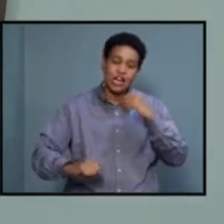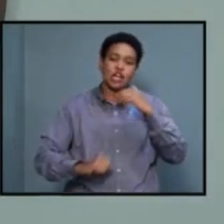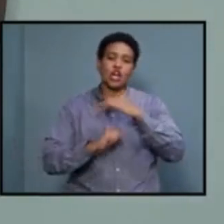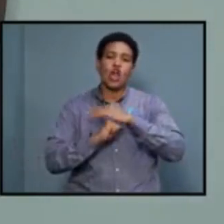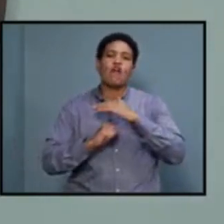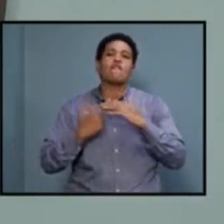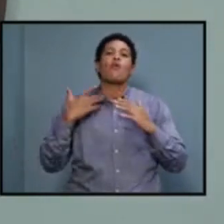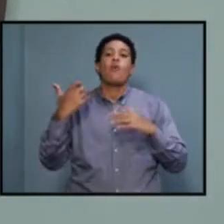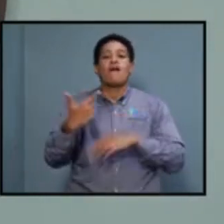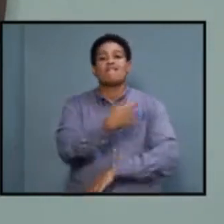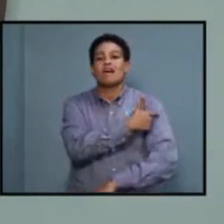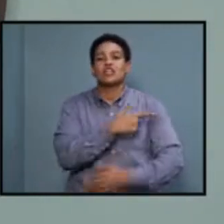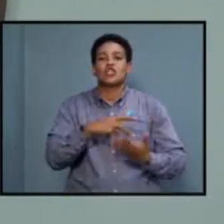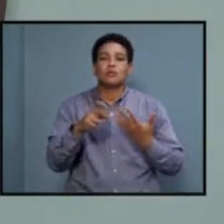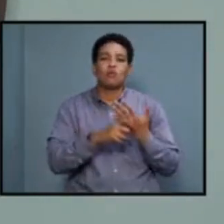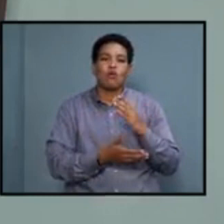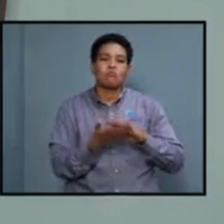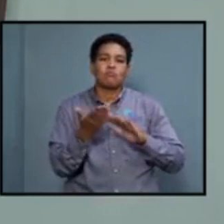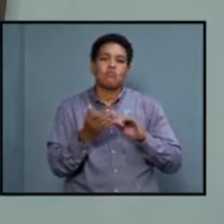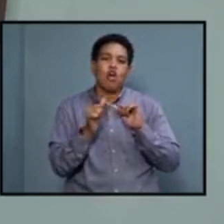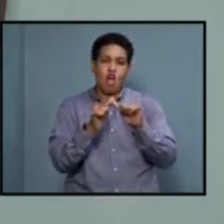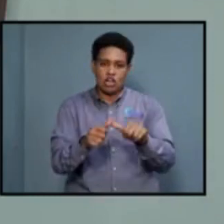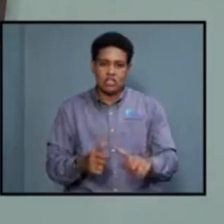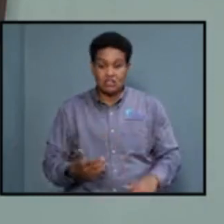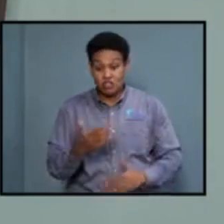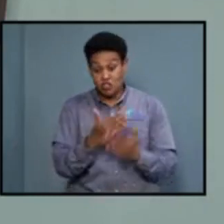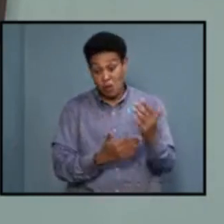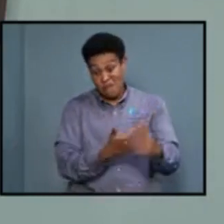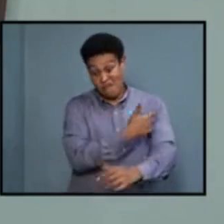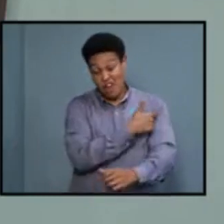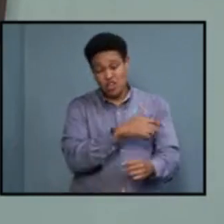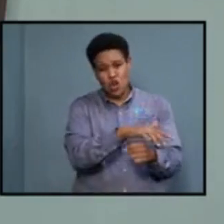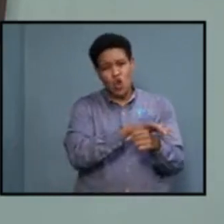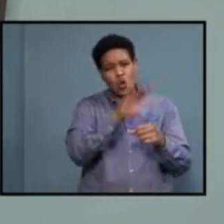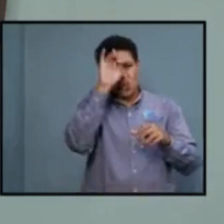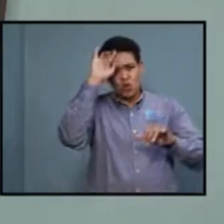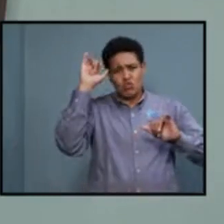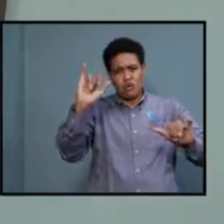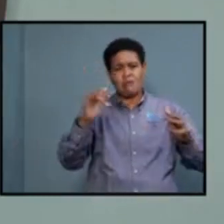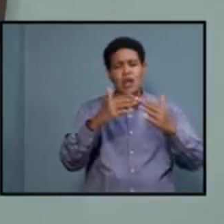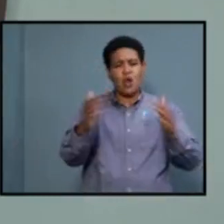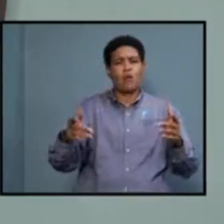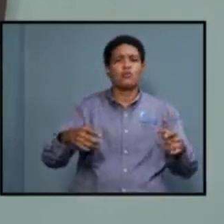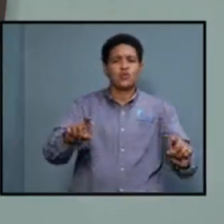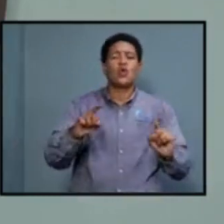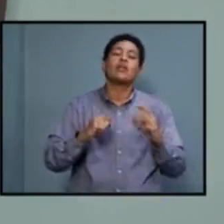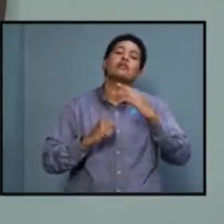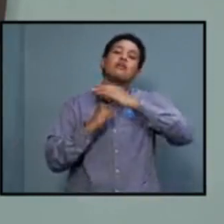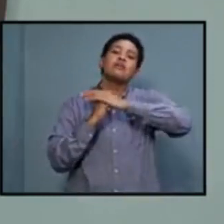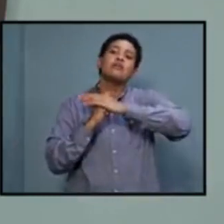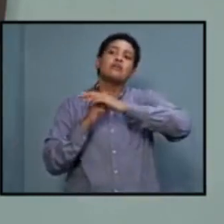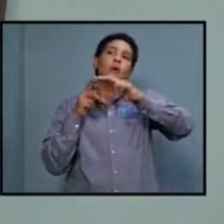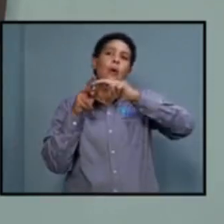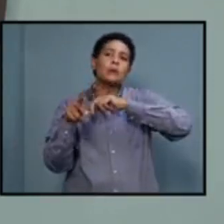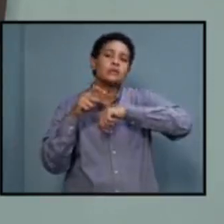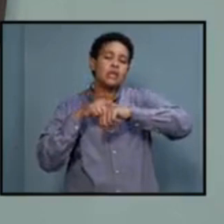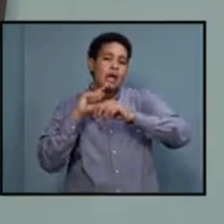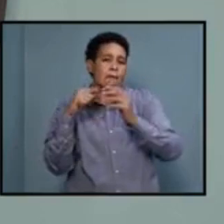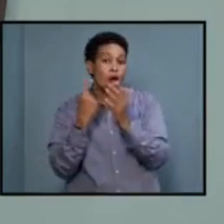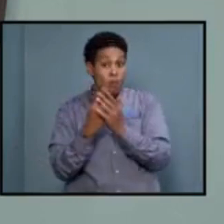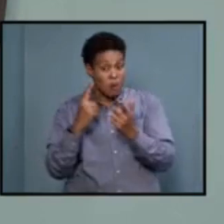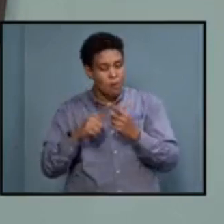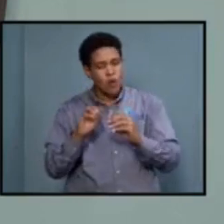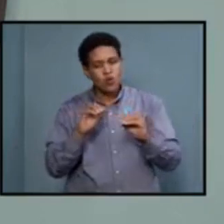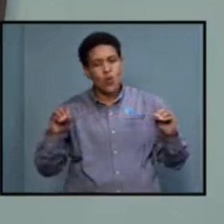program to continue certain vaccination sites will remain open during curfew hours and on no